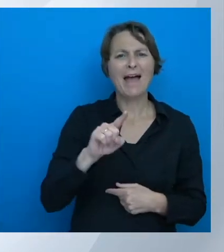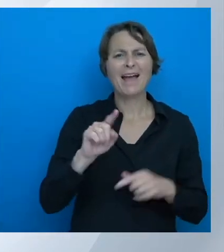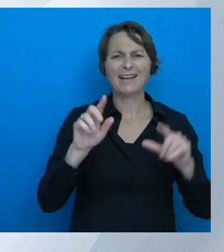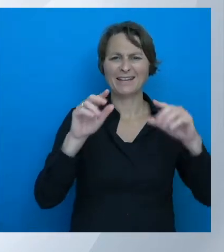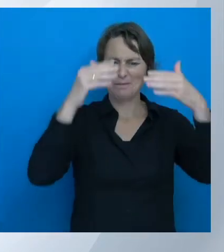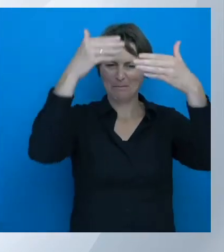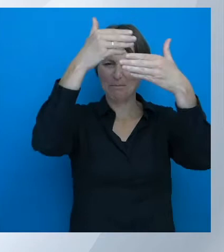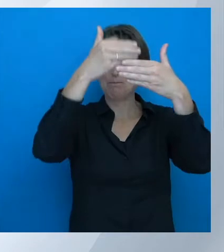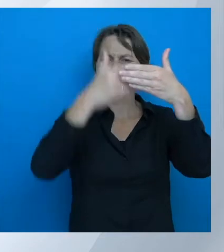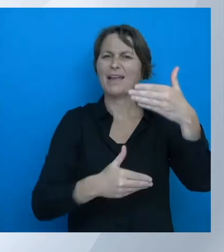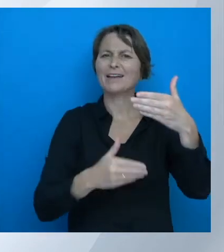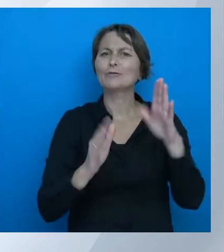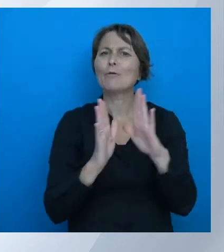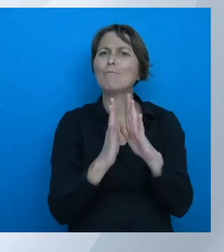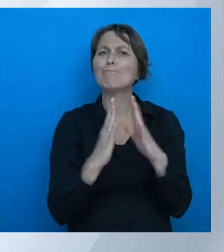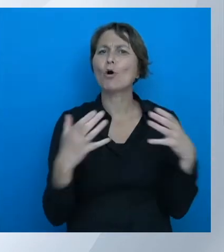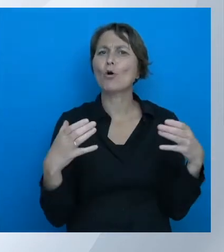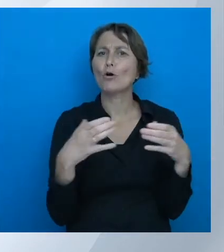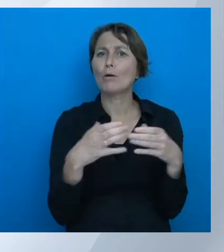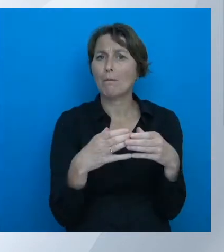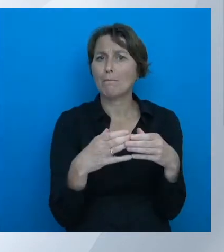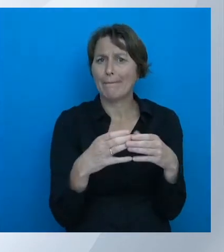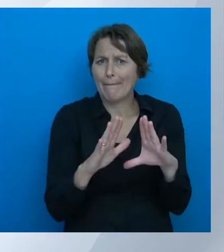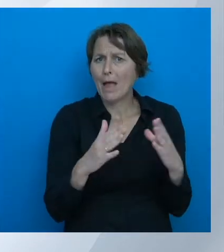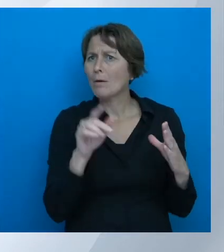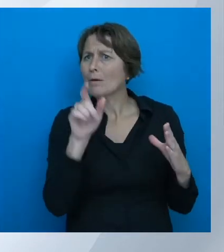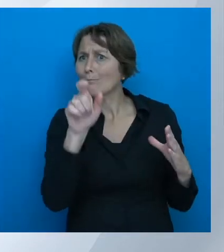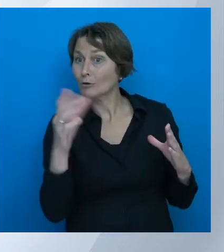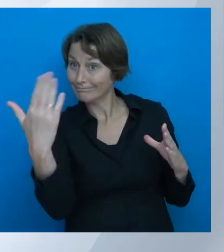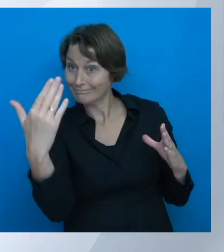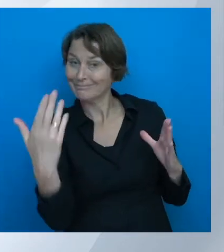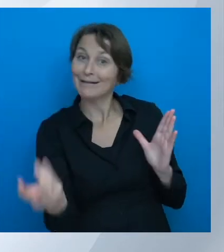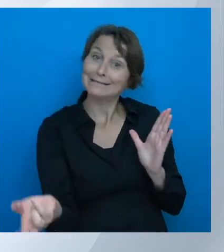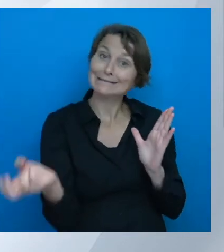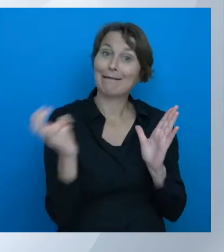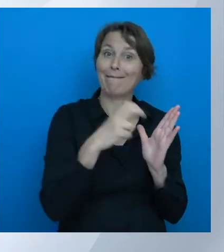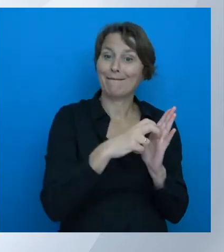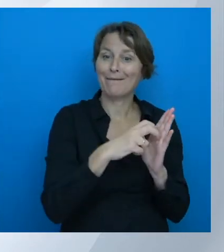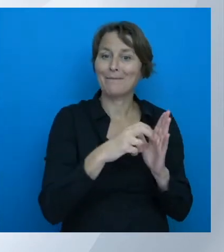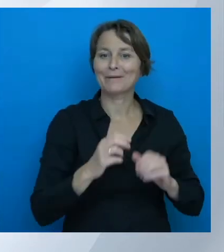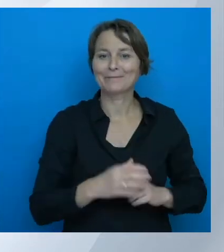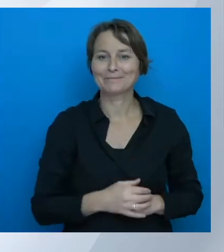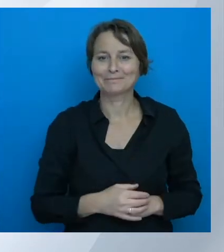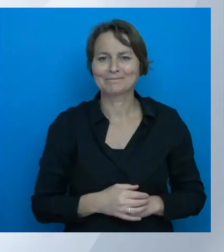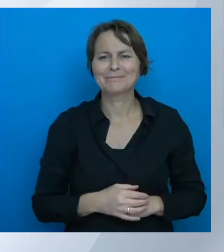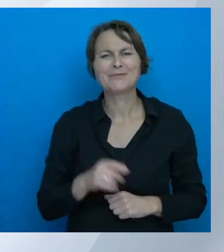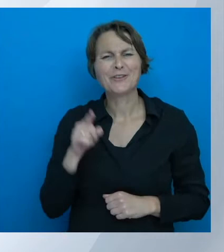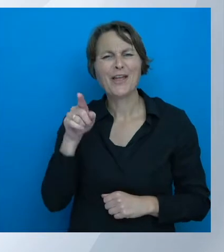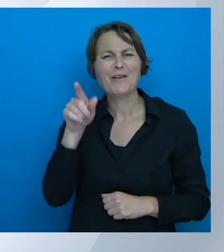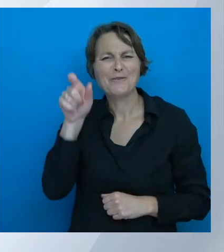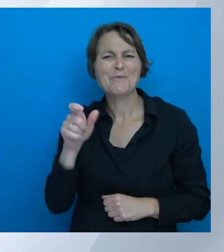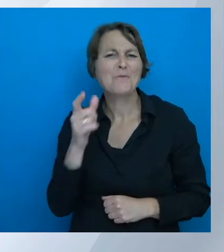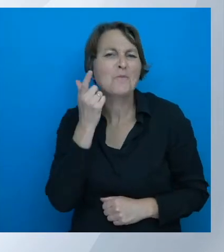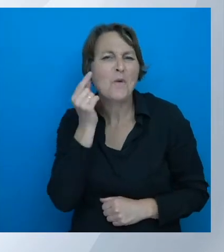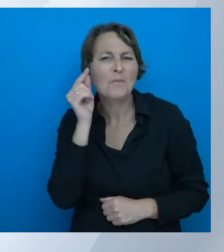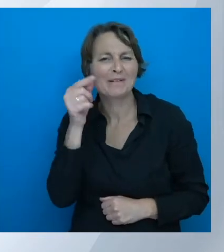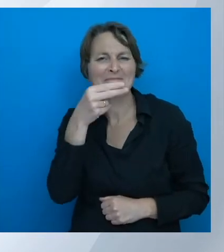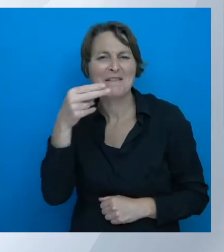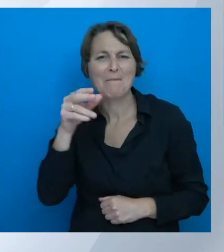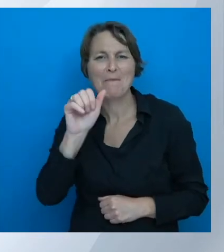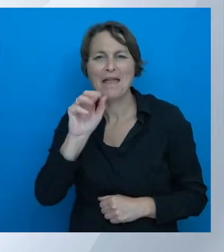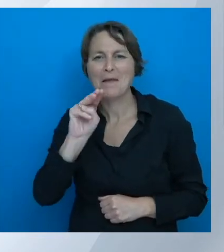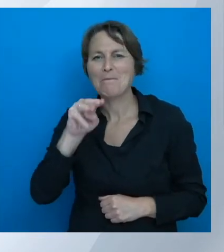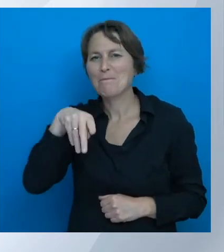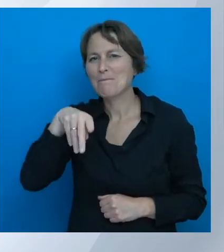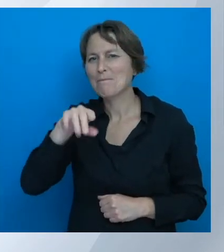somebody up. So we have Amy Pond, and Amy Pond really wants to join our book club. Her email address is